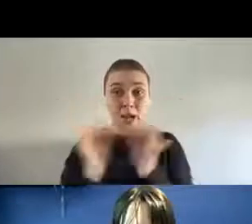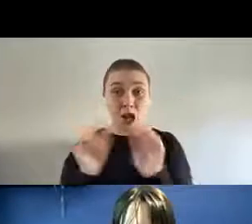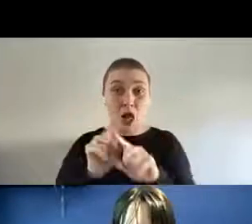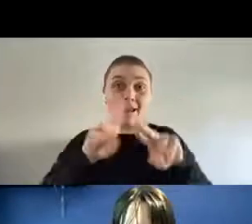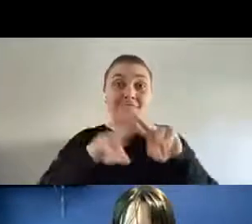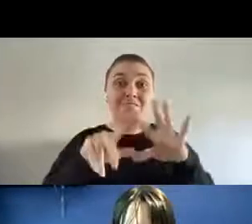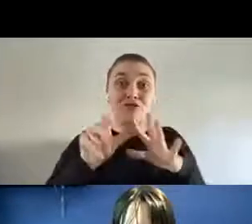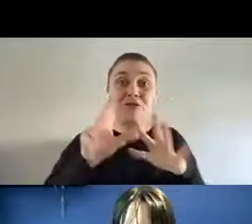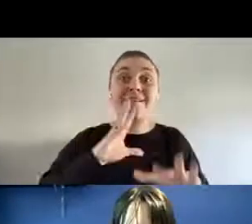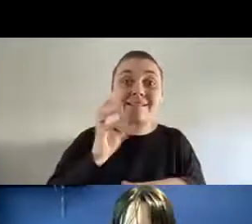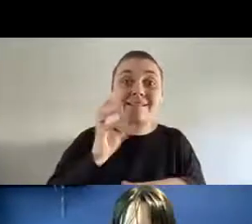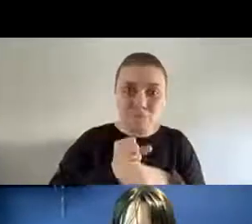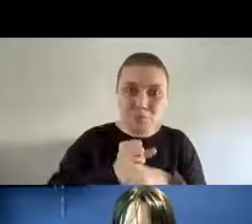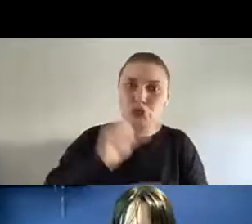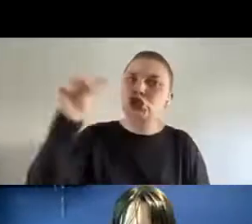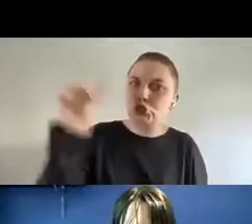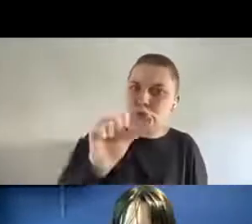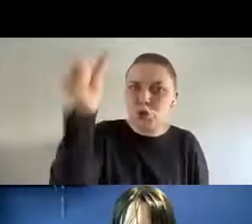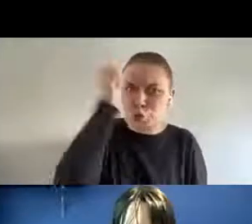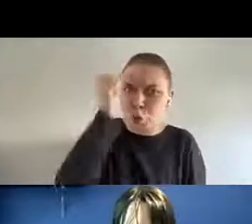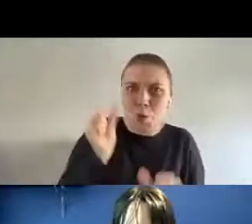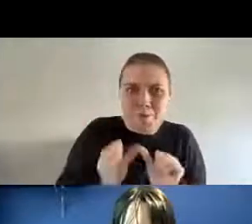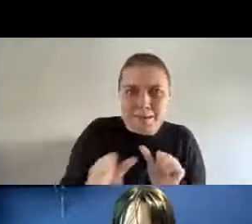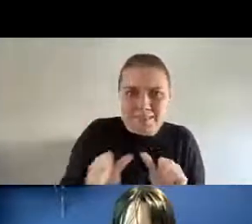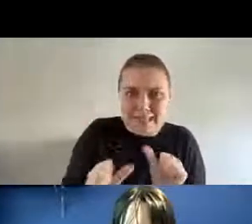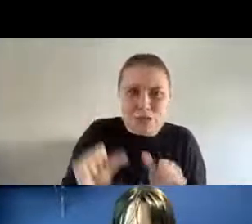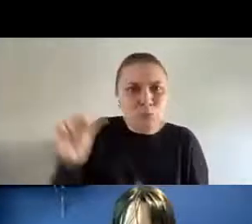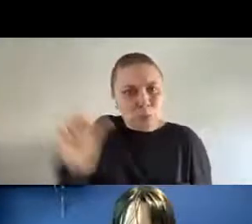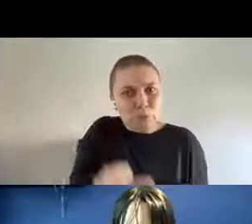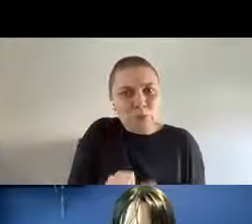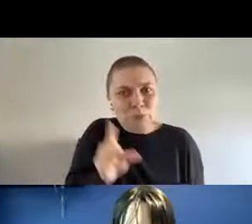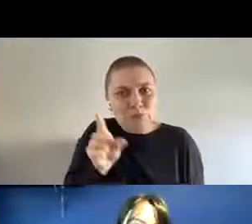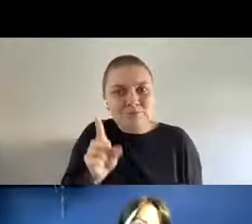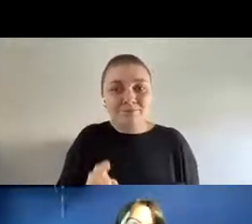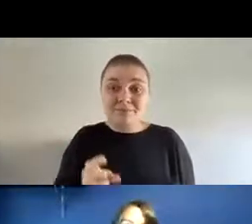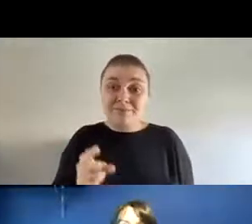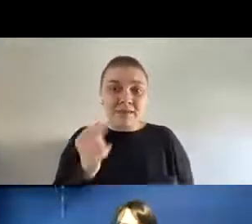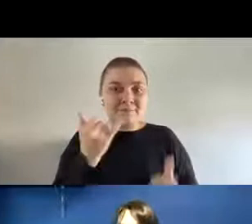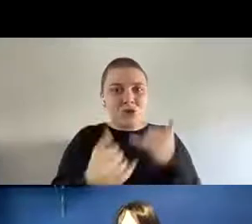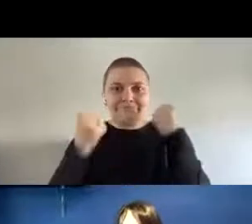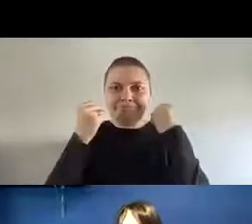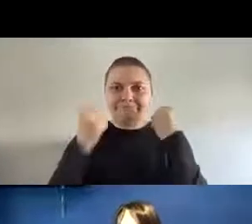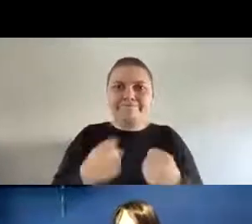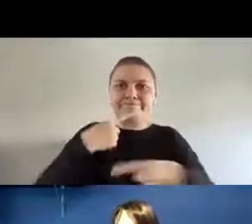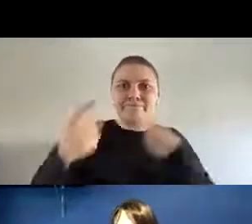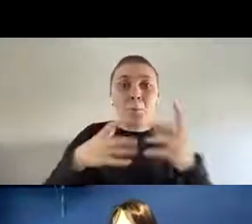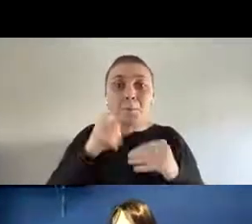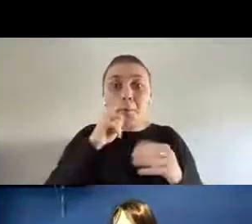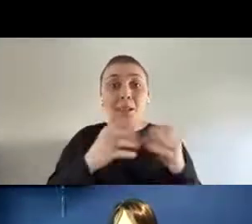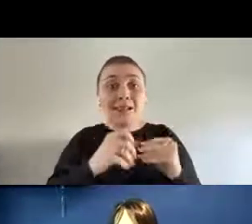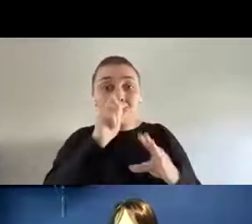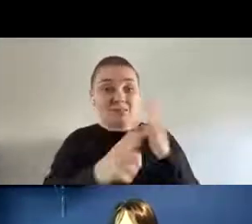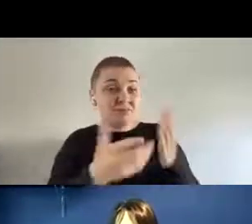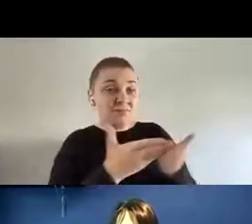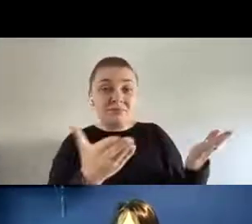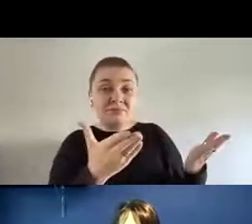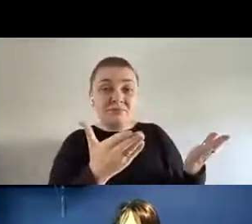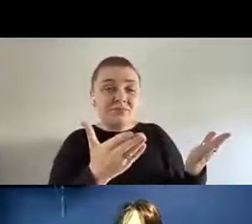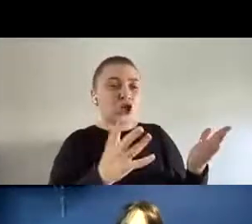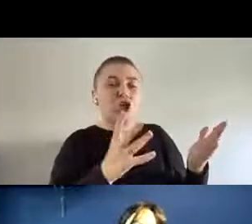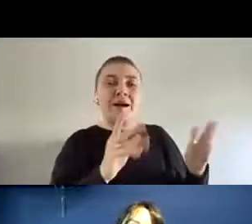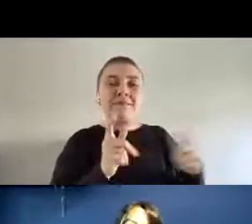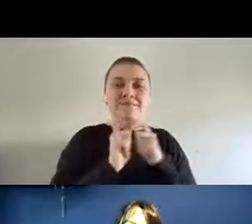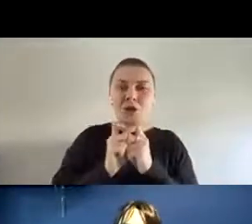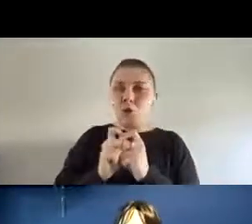who should know better in these circumstances. And it sends a very strong message to people with disabilities that their lives aren't as valuable as